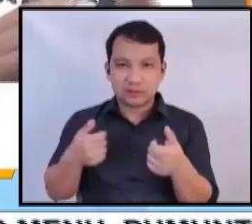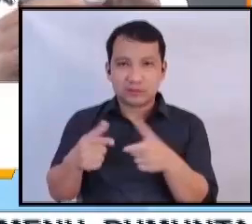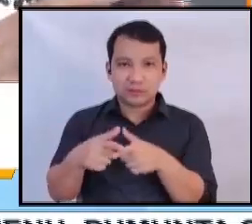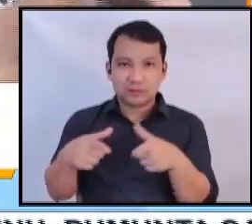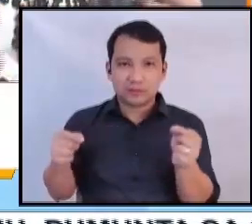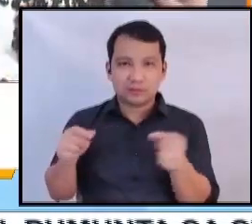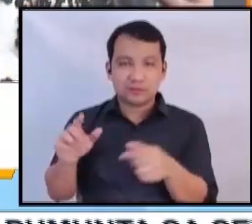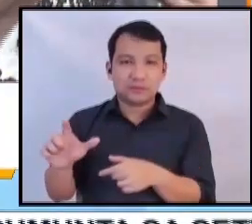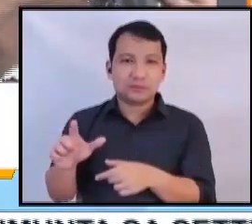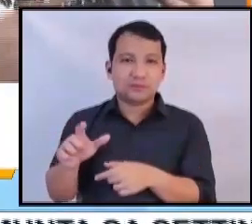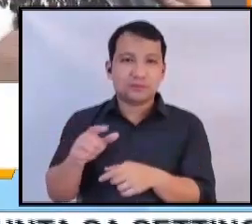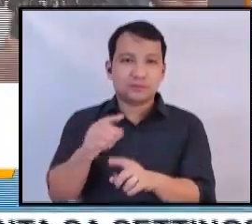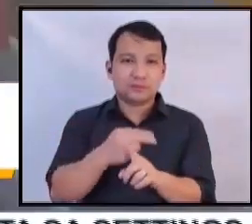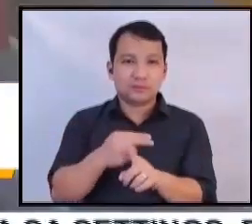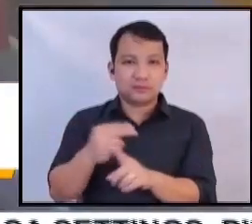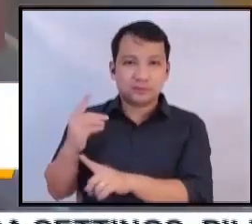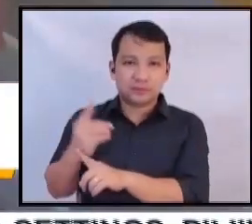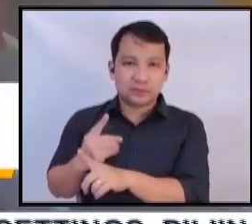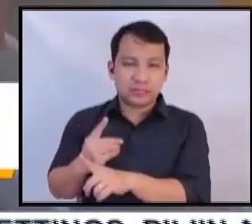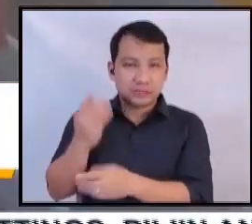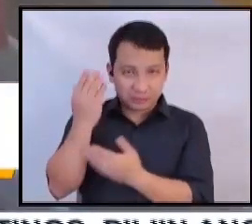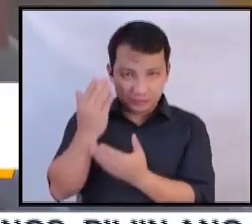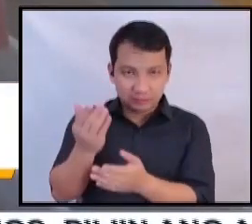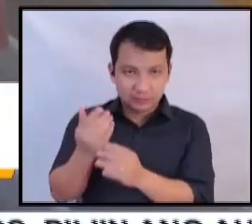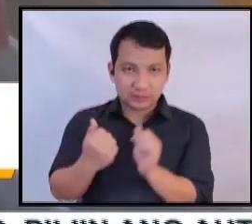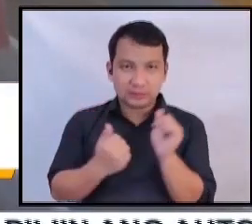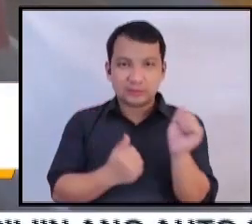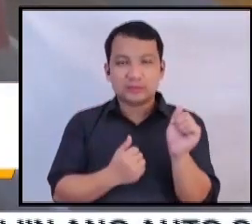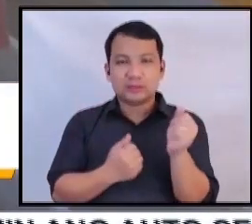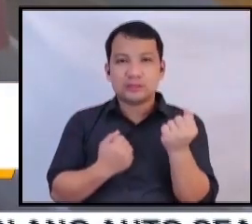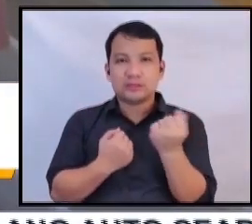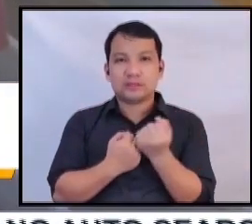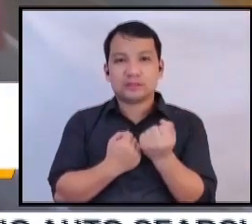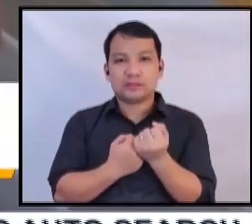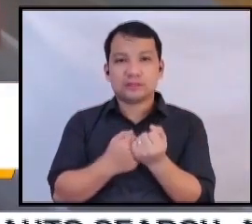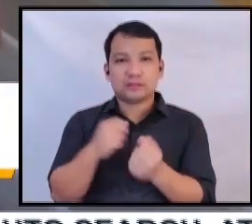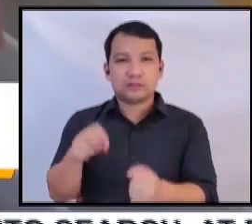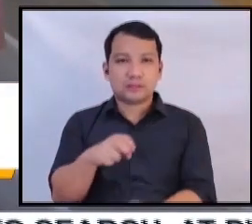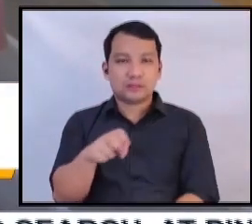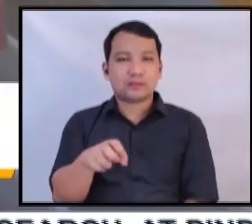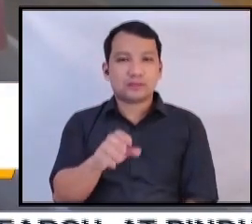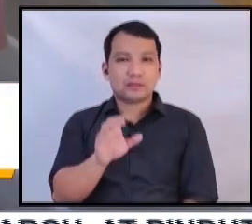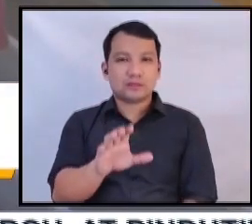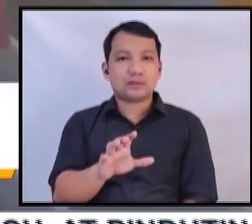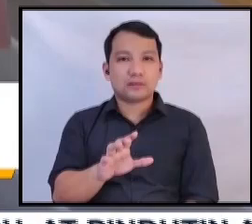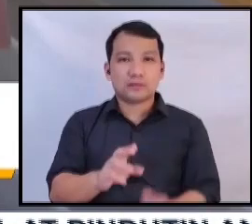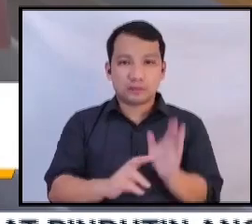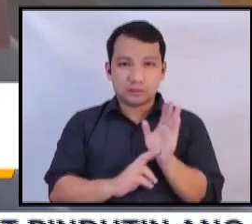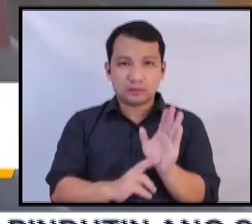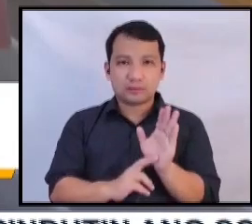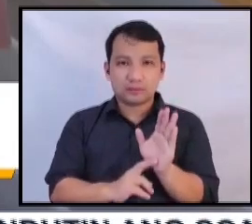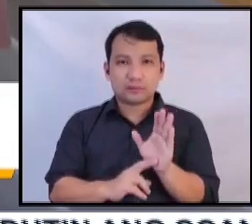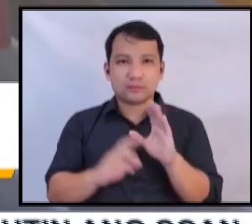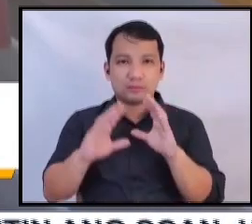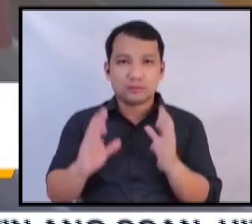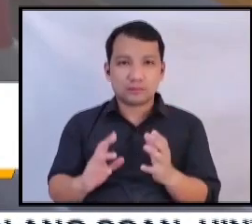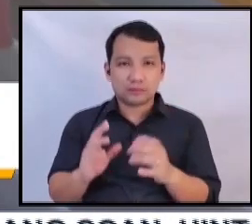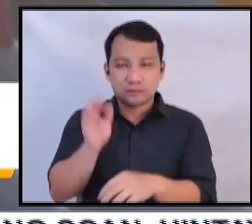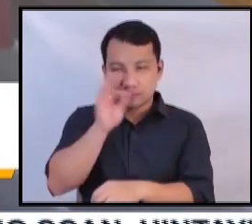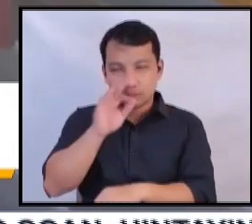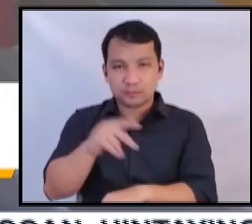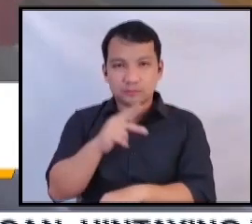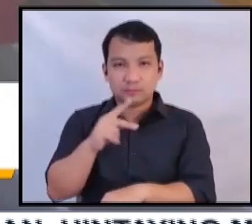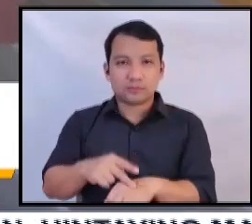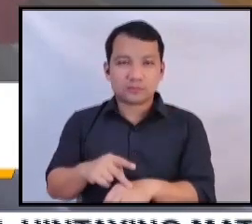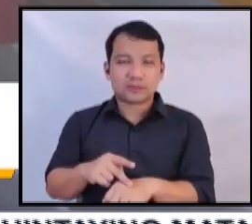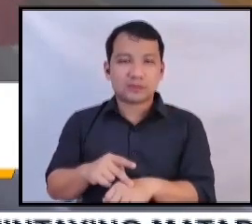December. So I hope that everyone could follow her and support her journey, because she's representing the whole Filipinas and she deserves